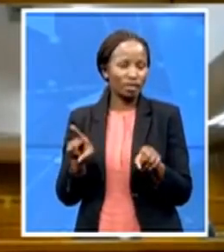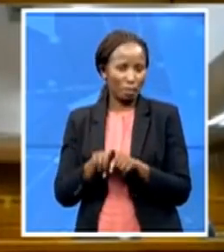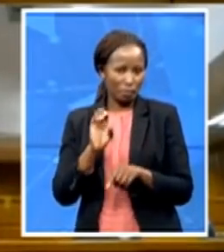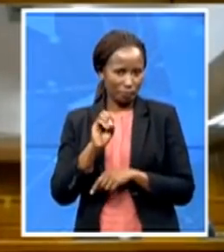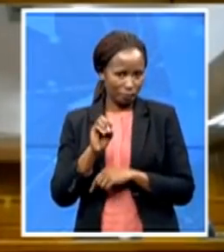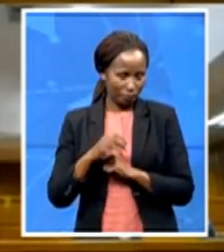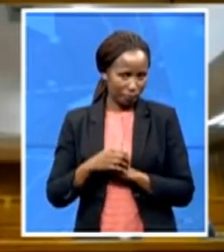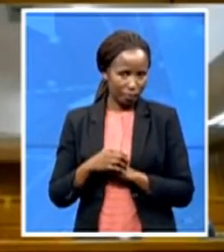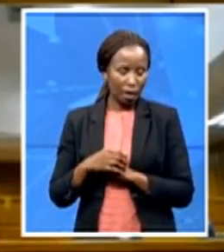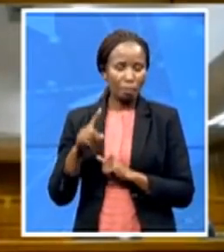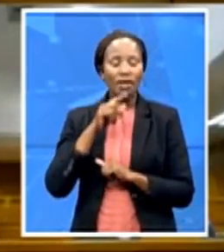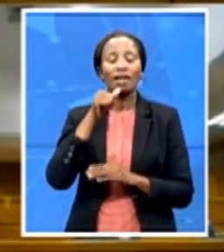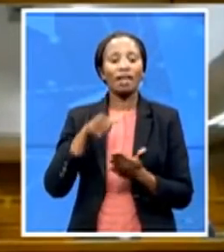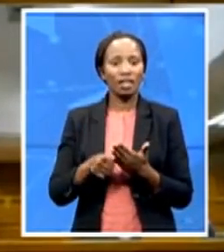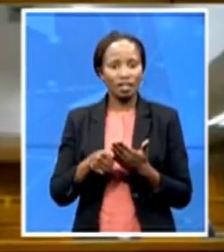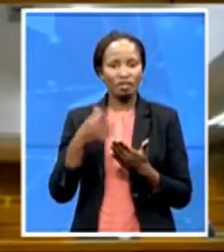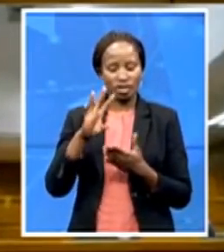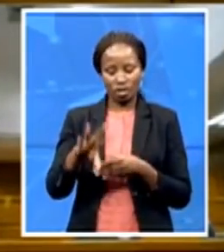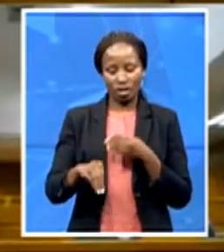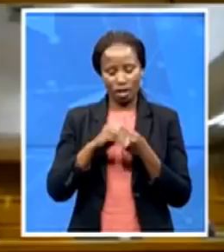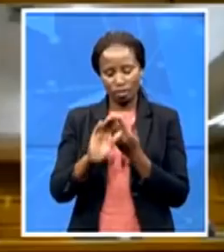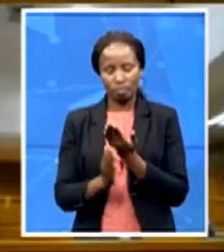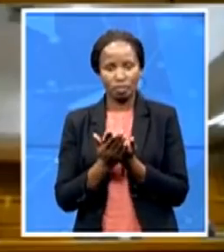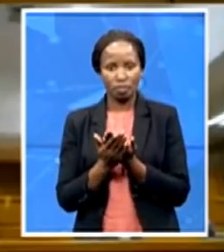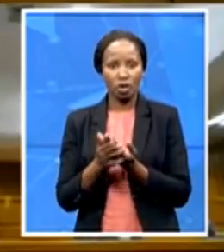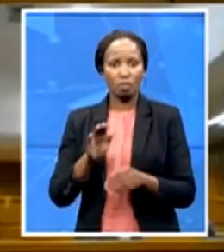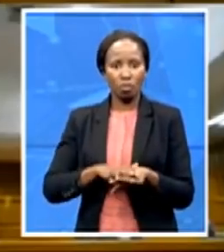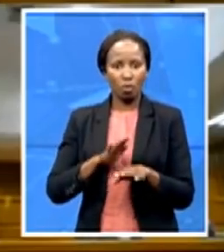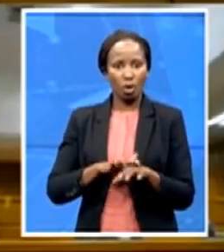further events, but the events